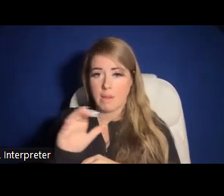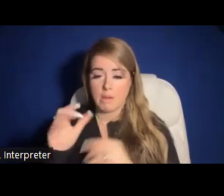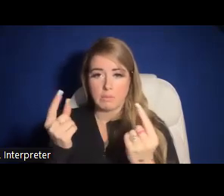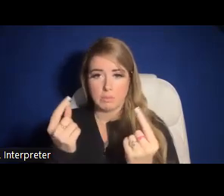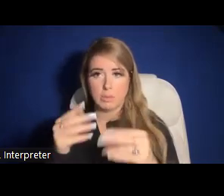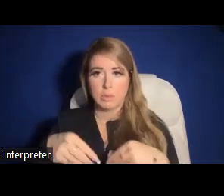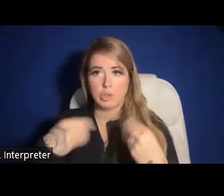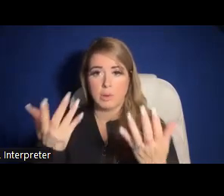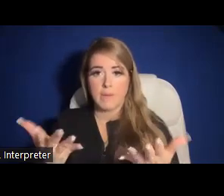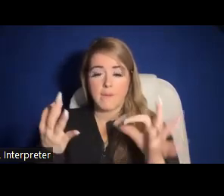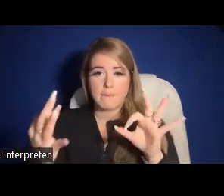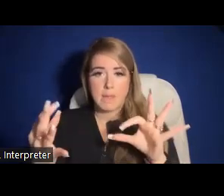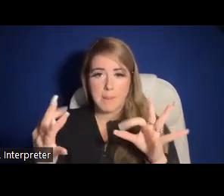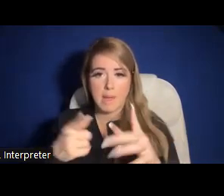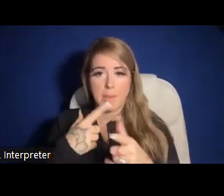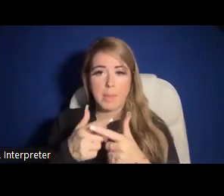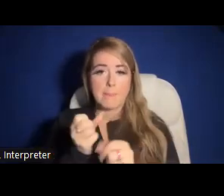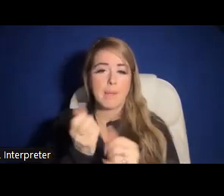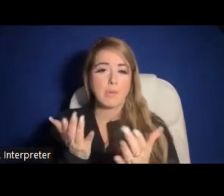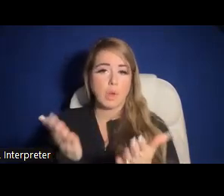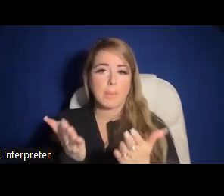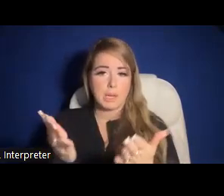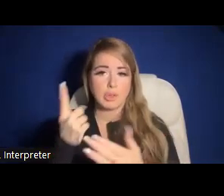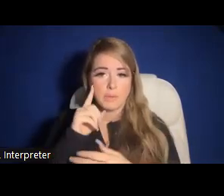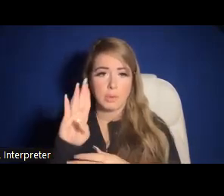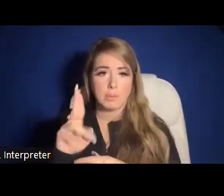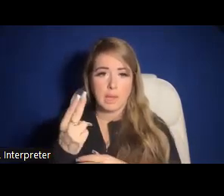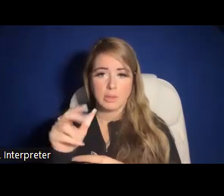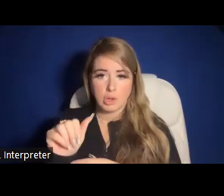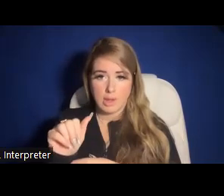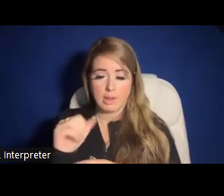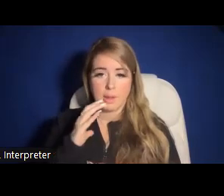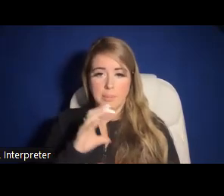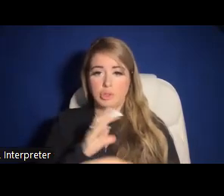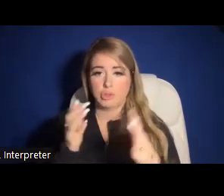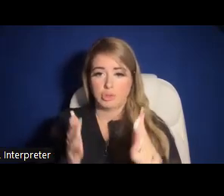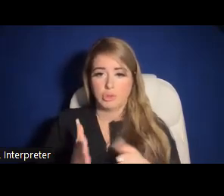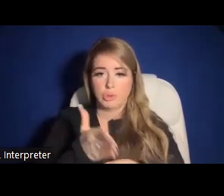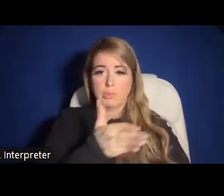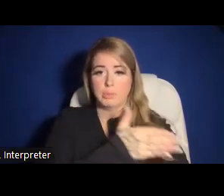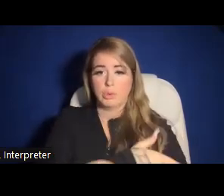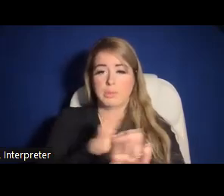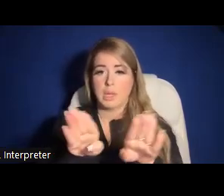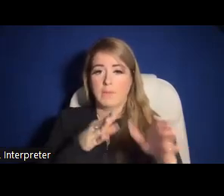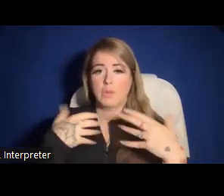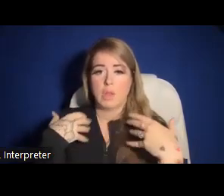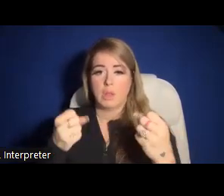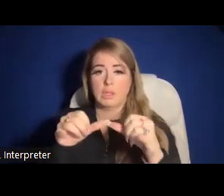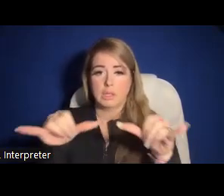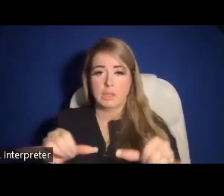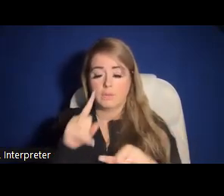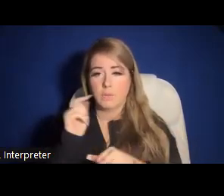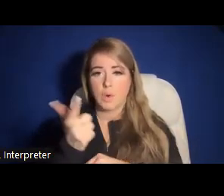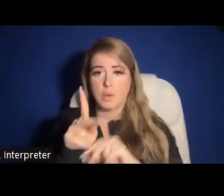provide feedback and make recommendations to the BHA commissioner to improve the behavioral health system for all people of